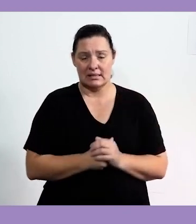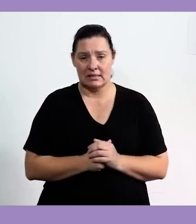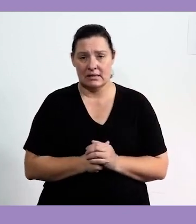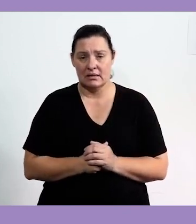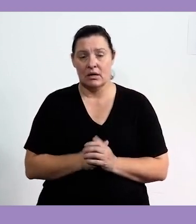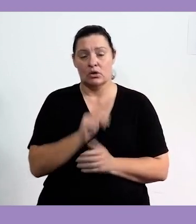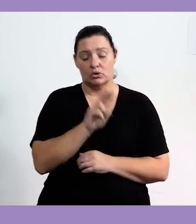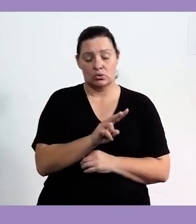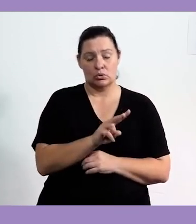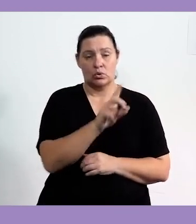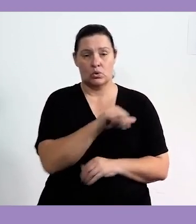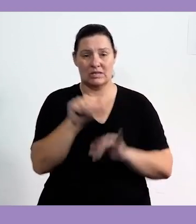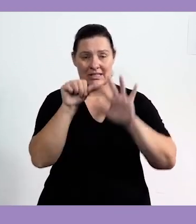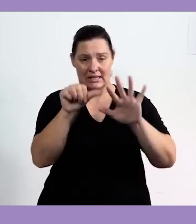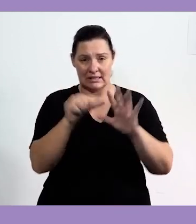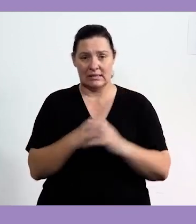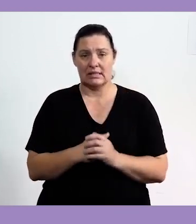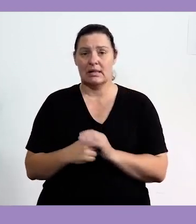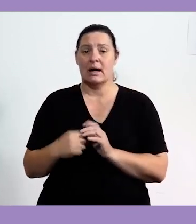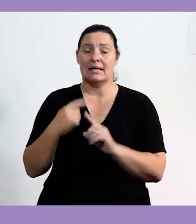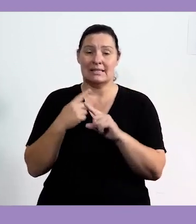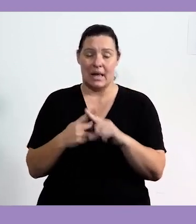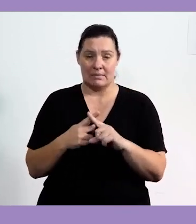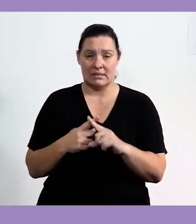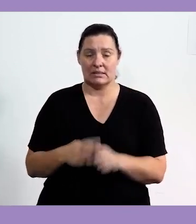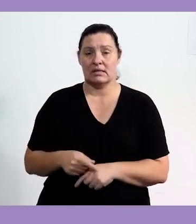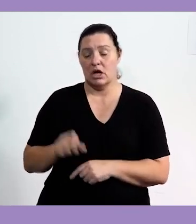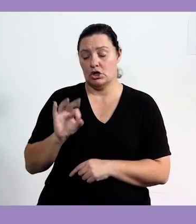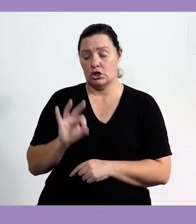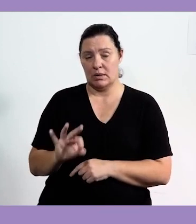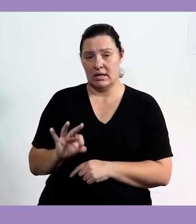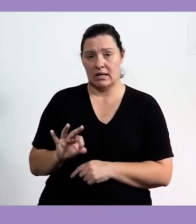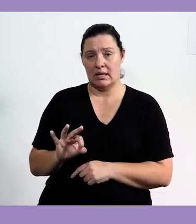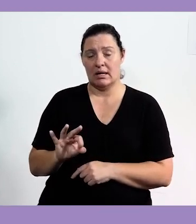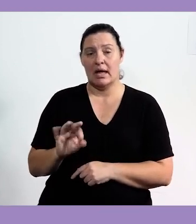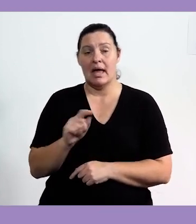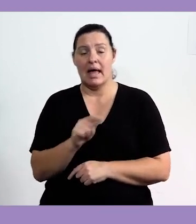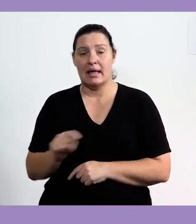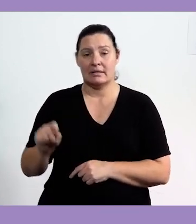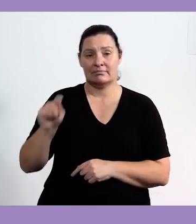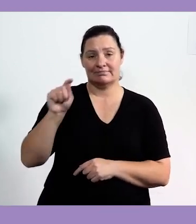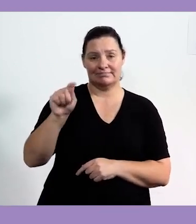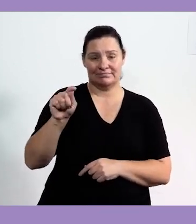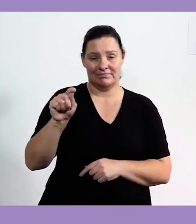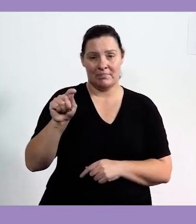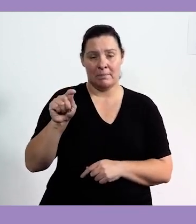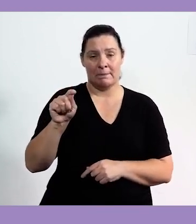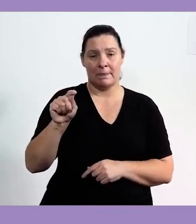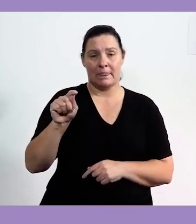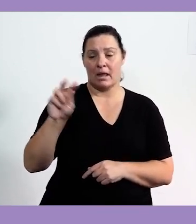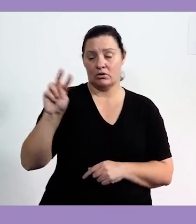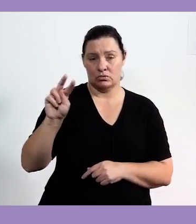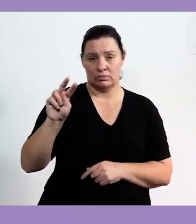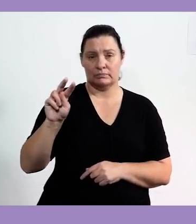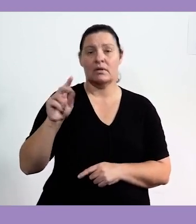a 6. So that is 2 raised to the exponent 6 multiplied by 3, and again we are going to multiply those